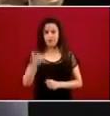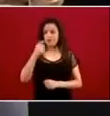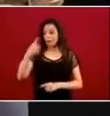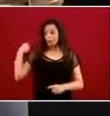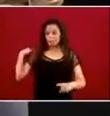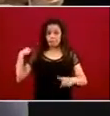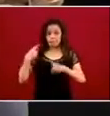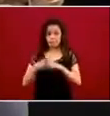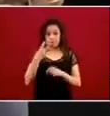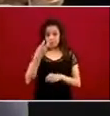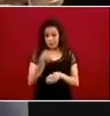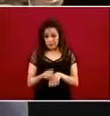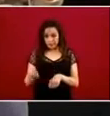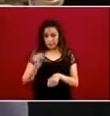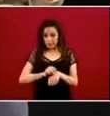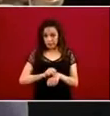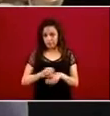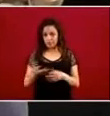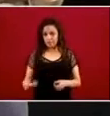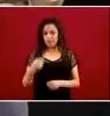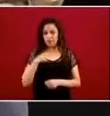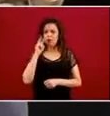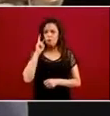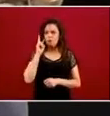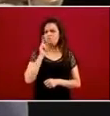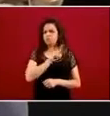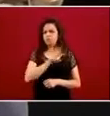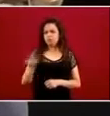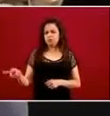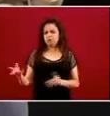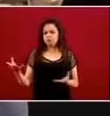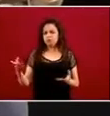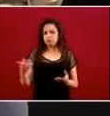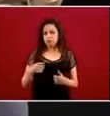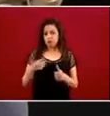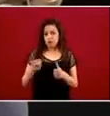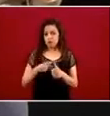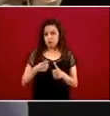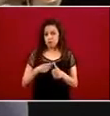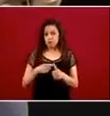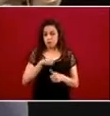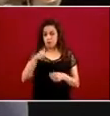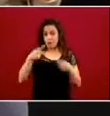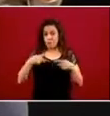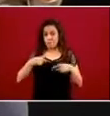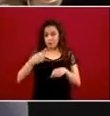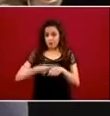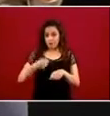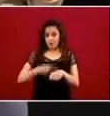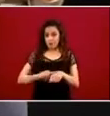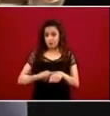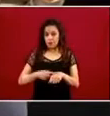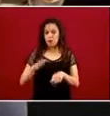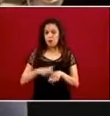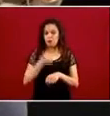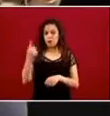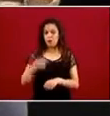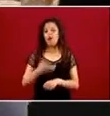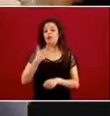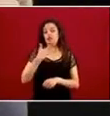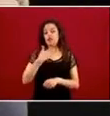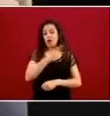and we're seeing that they actually do present severe symptoms. So What can you say about that? And then you've been talking about how